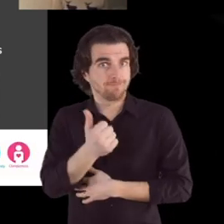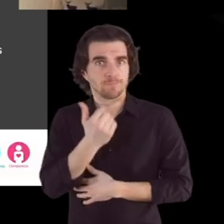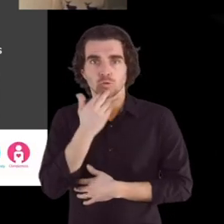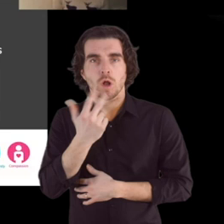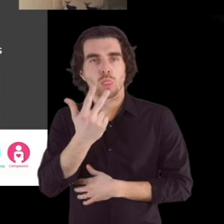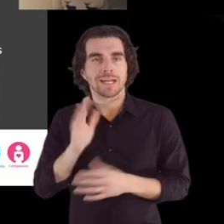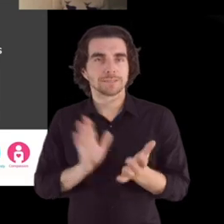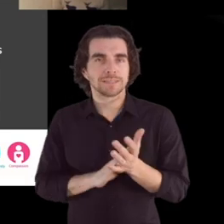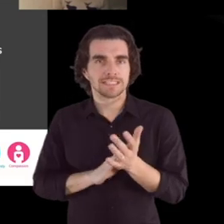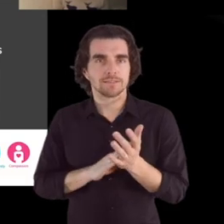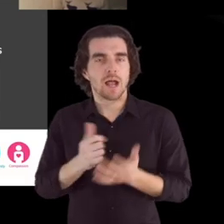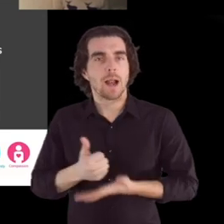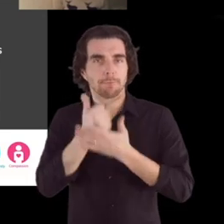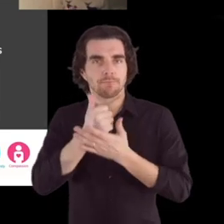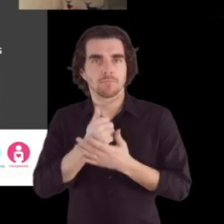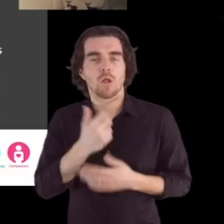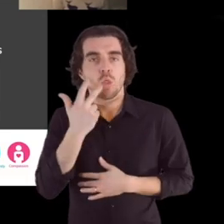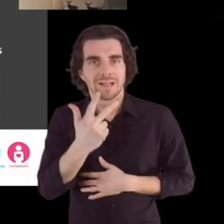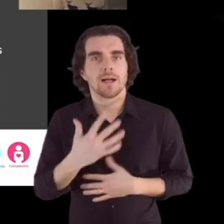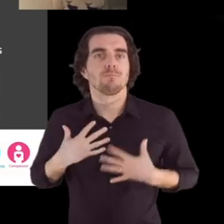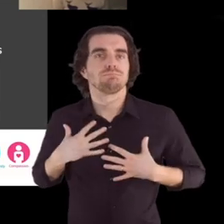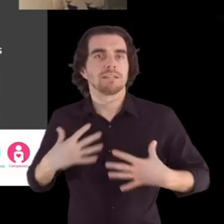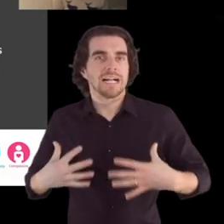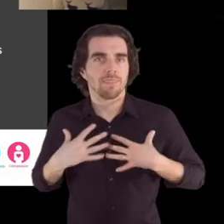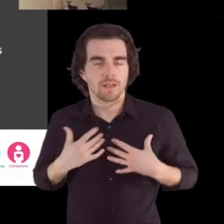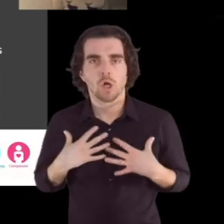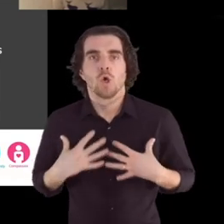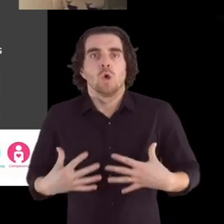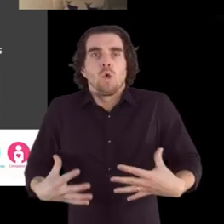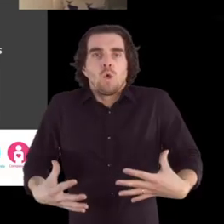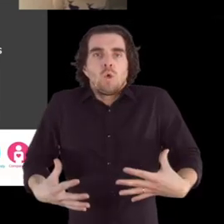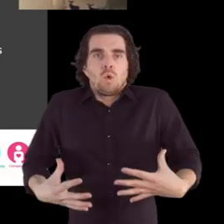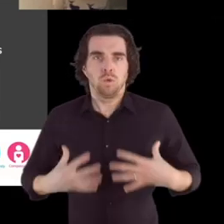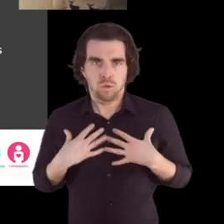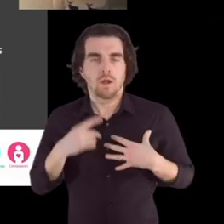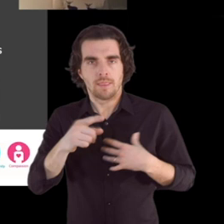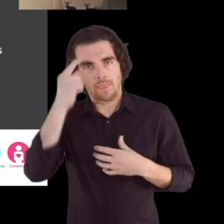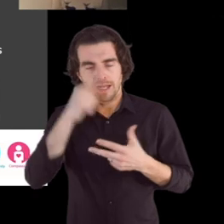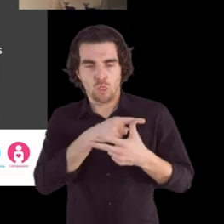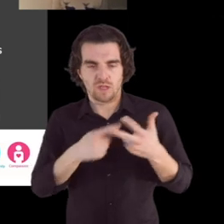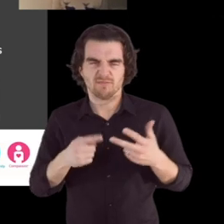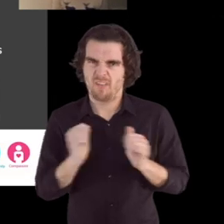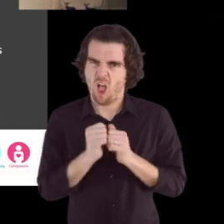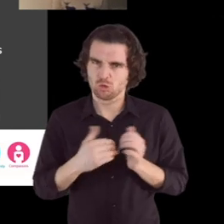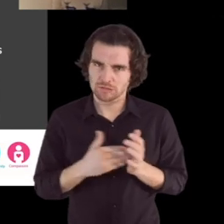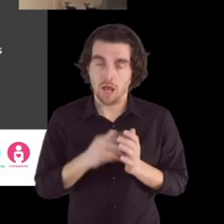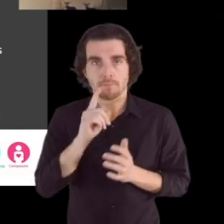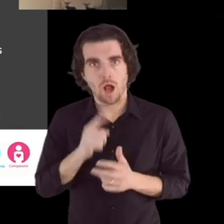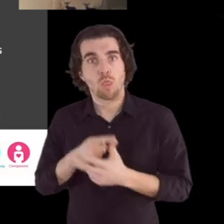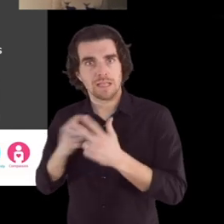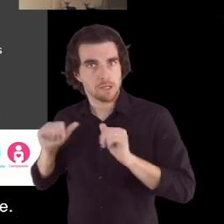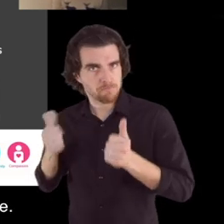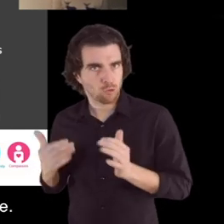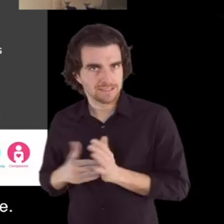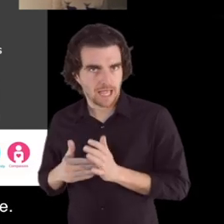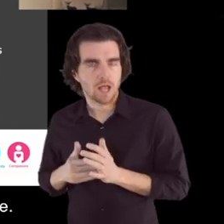at the end of each shift, where all you do is you just take 3 deep breaths and you list 3 things that were hard that day and 3 things that went well. And it doesn't take much